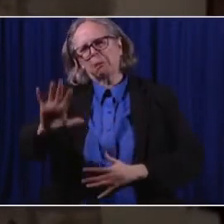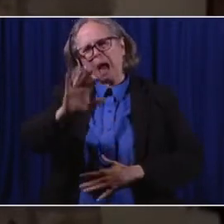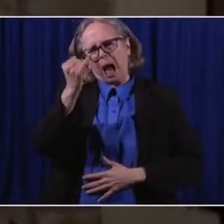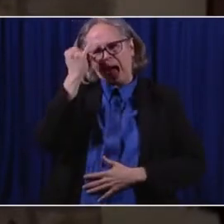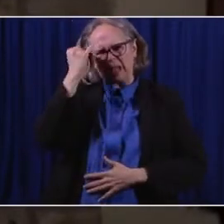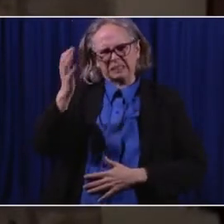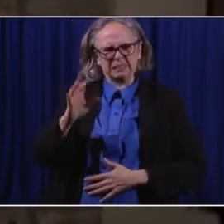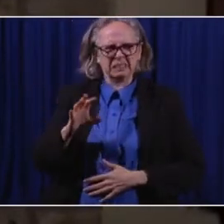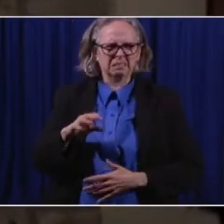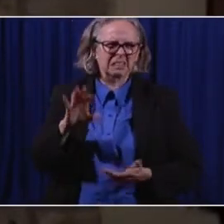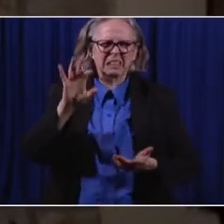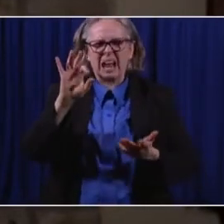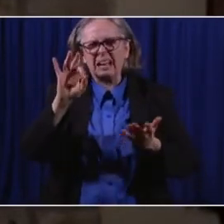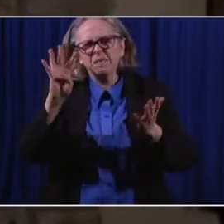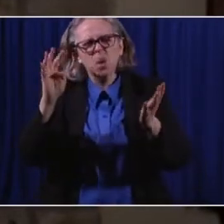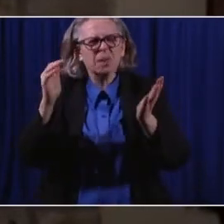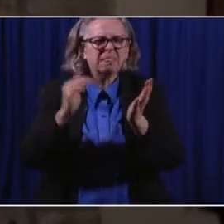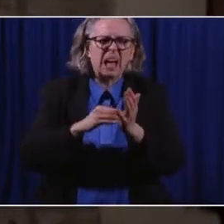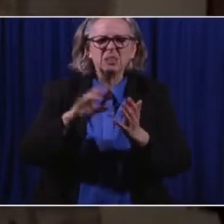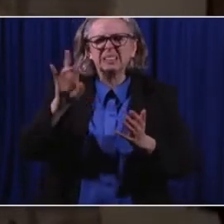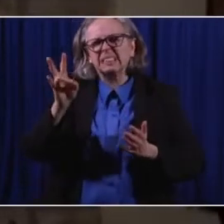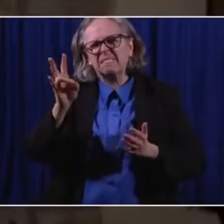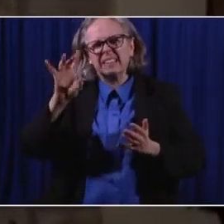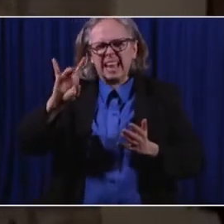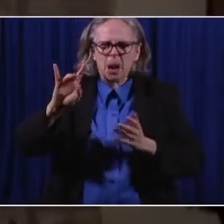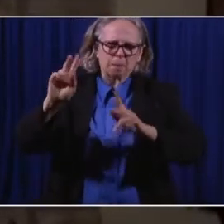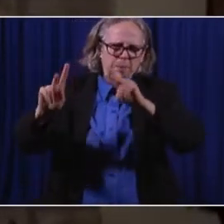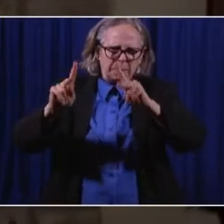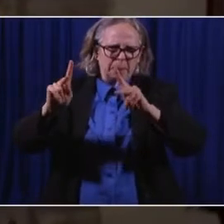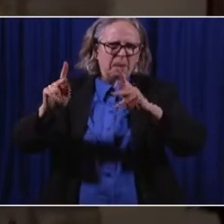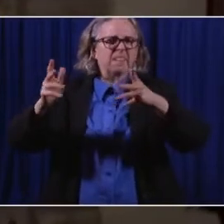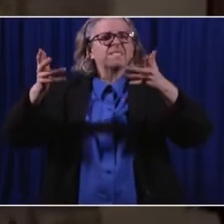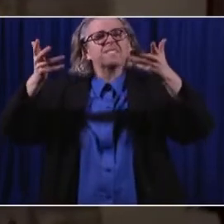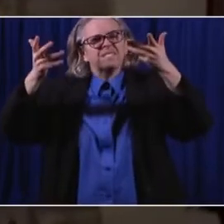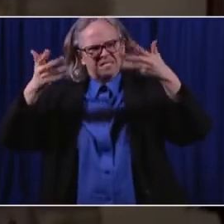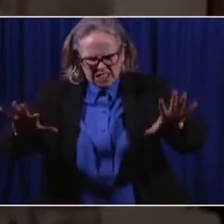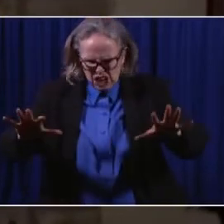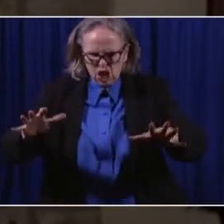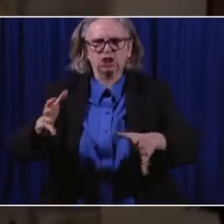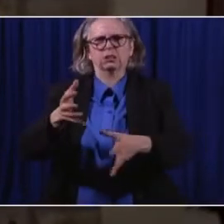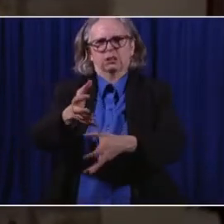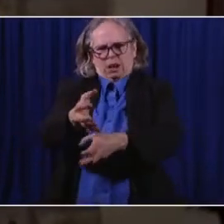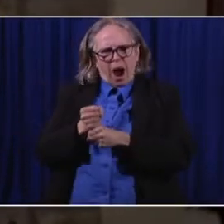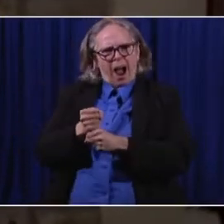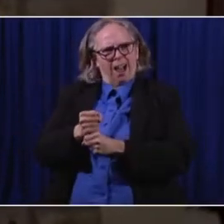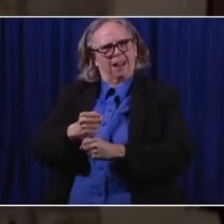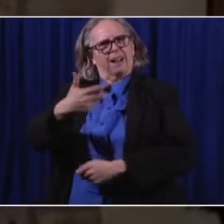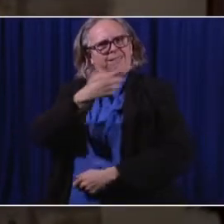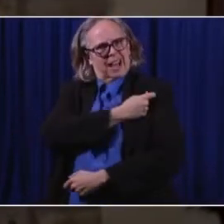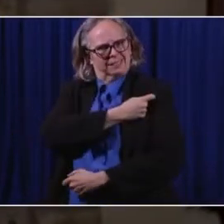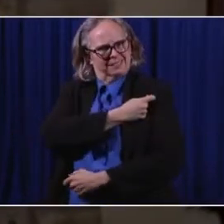94,078 Ohioans as of a few hours ago had received the vaccine.